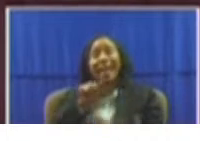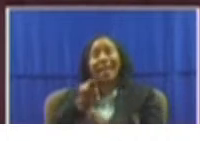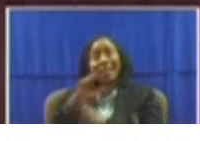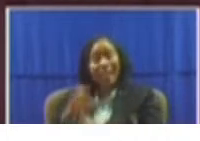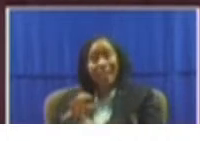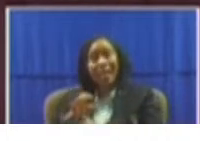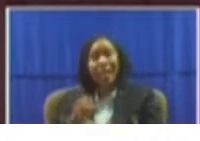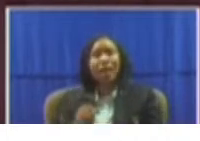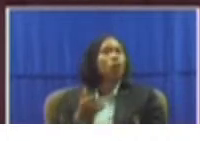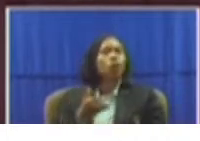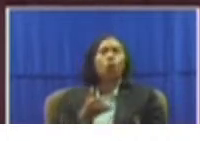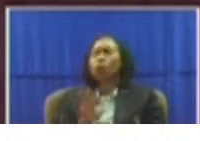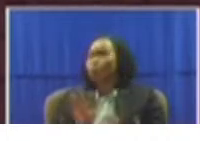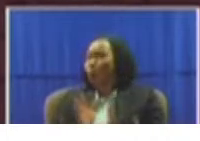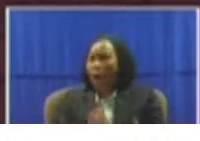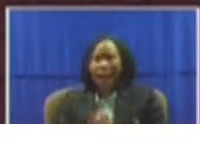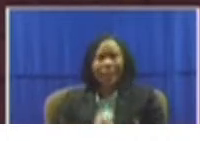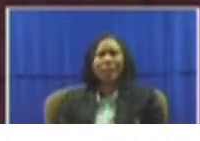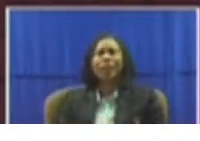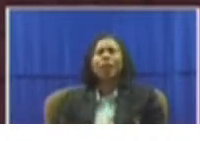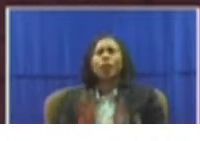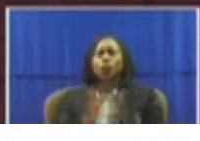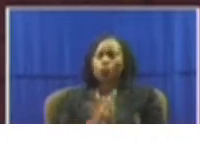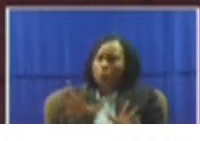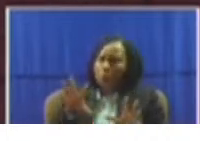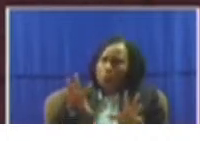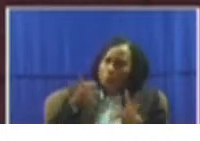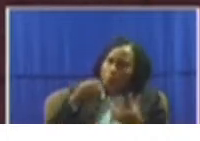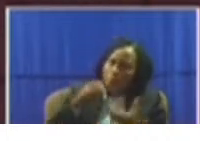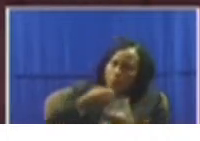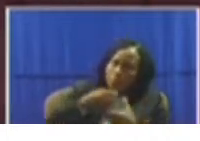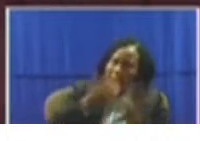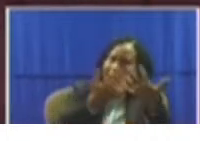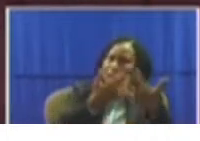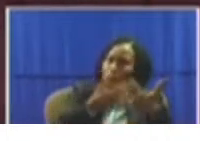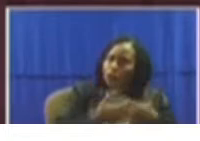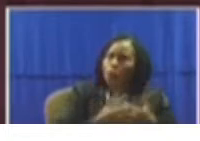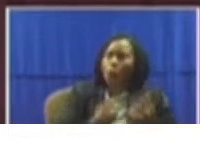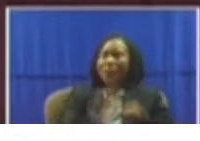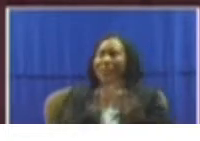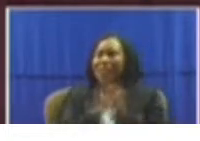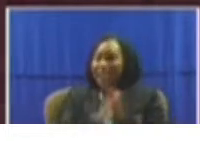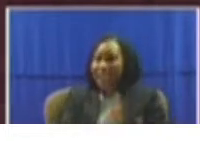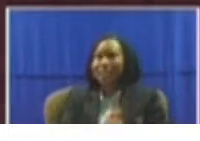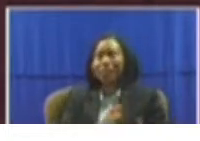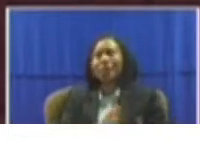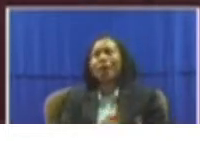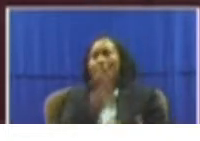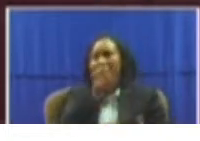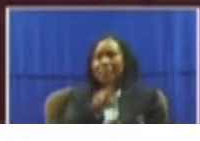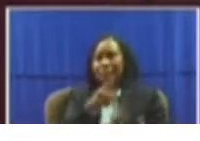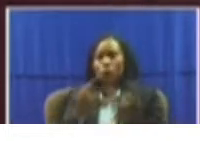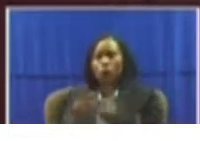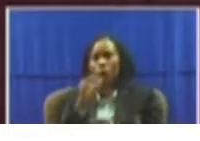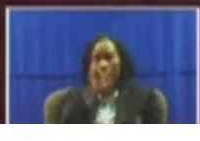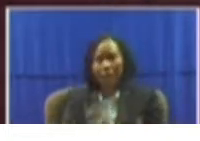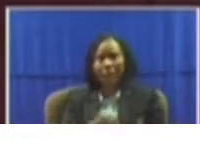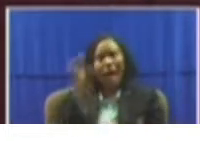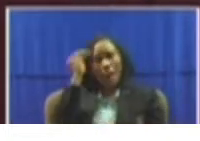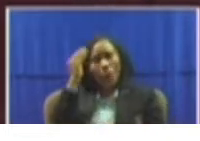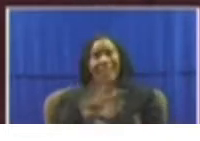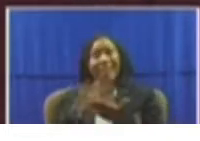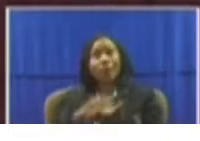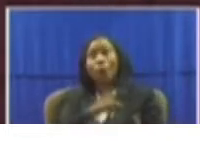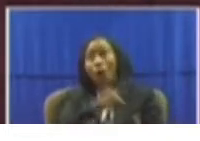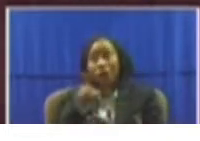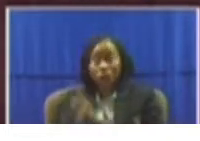want to be lampooned with the rotten apples of this bag. I know there are some of you who want to